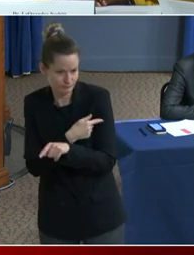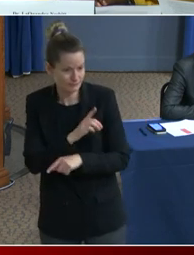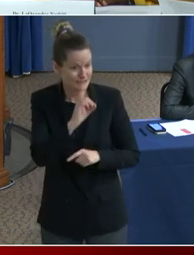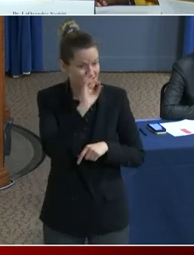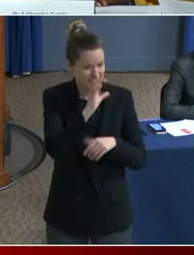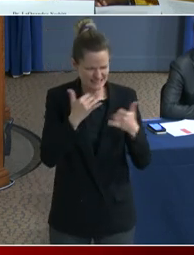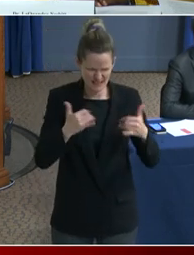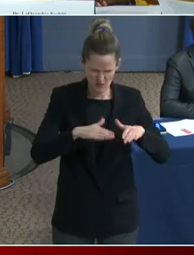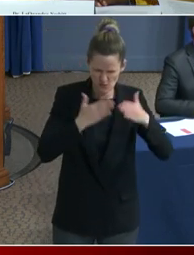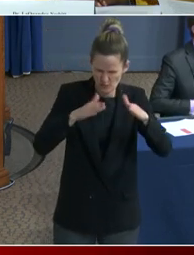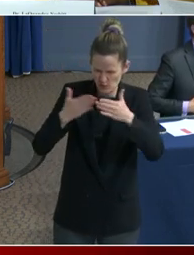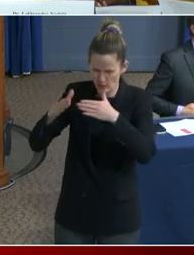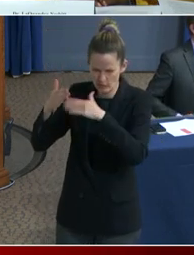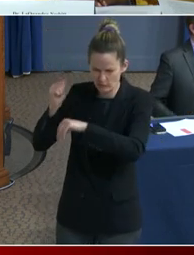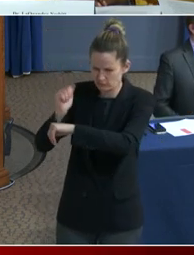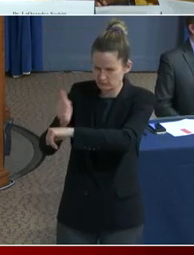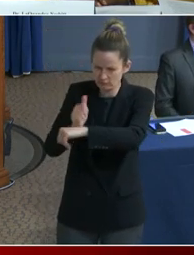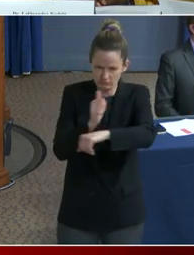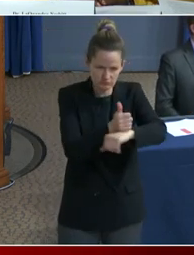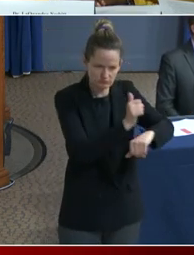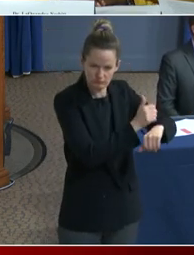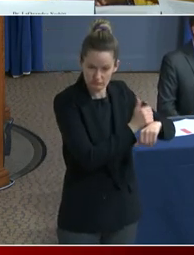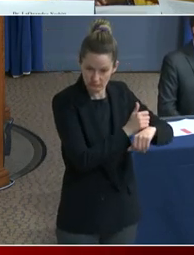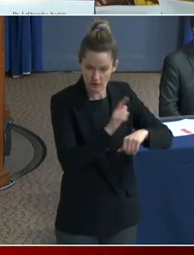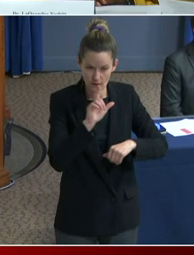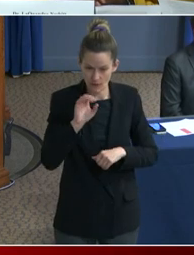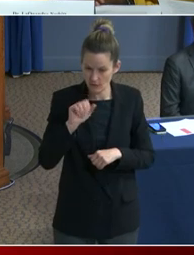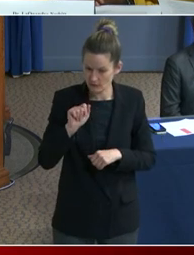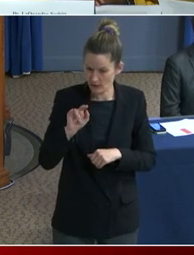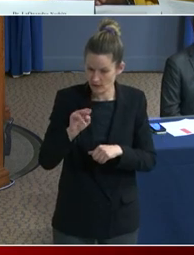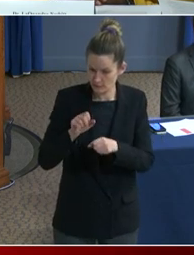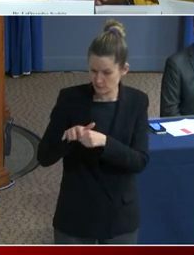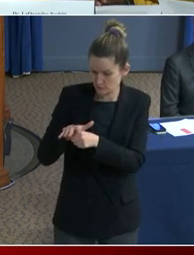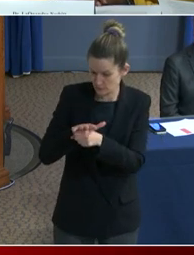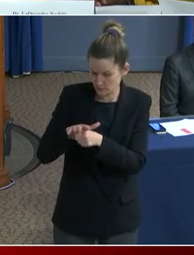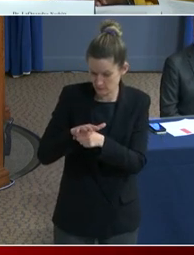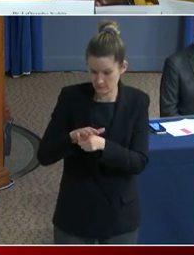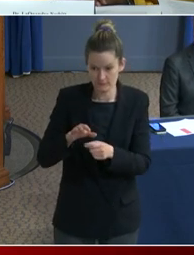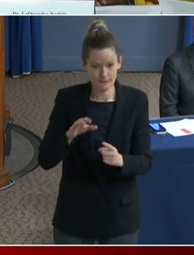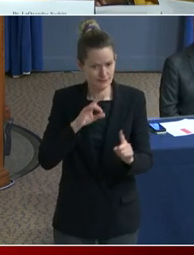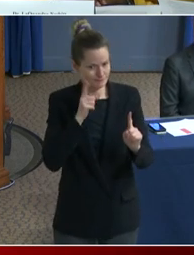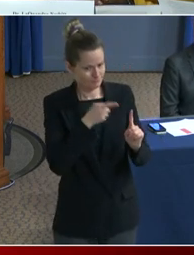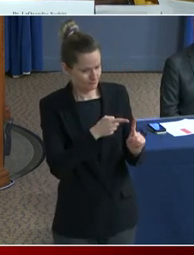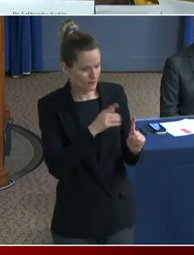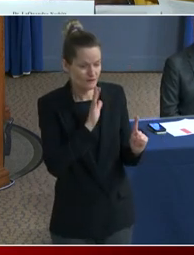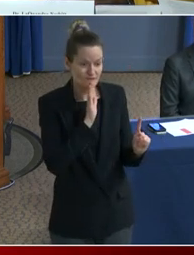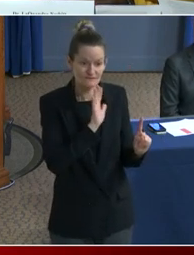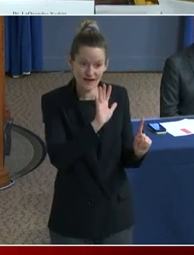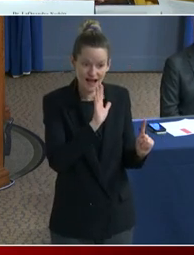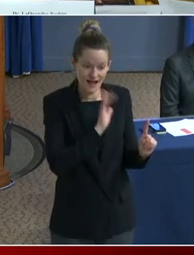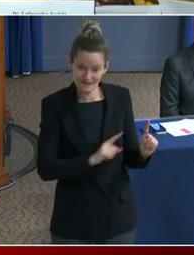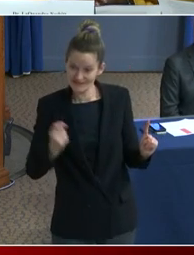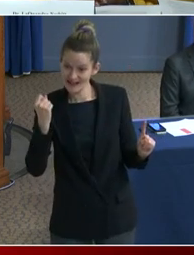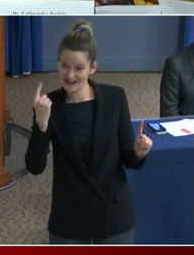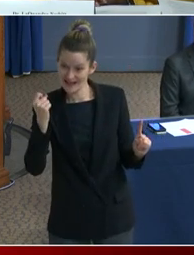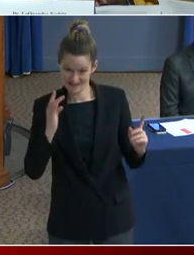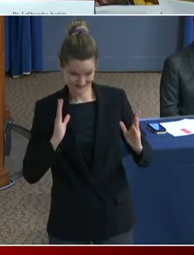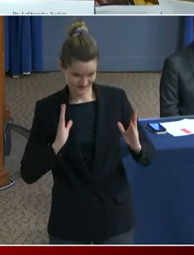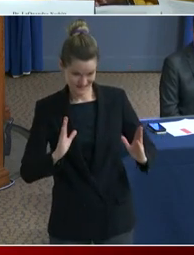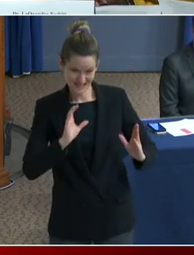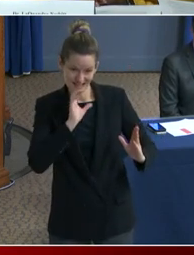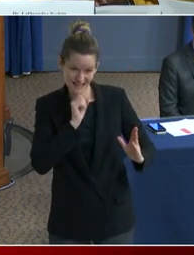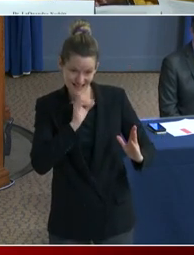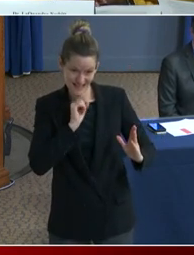that our pediatric vaccine sites for ages 5 to 11 be available at all, pediatric vaccines, will